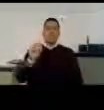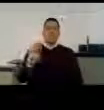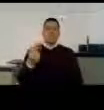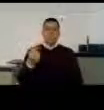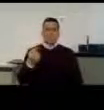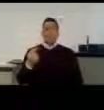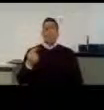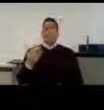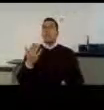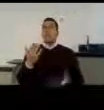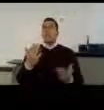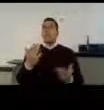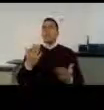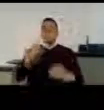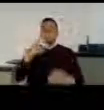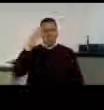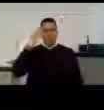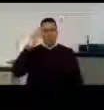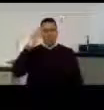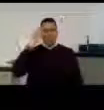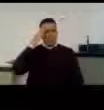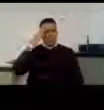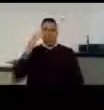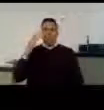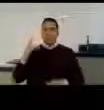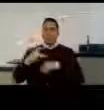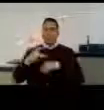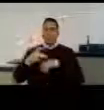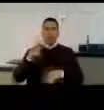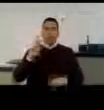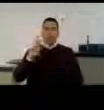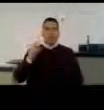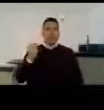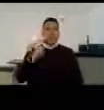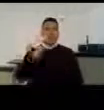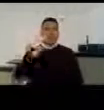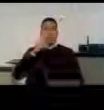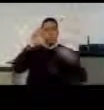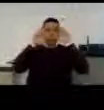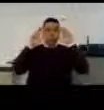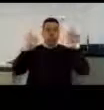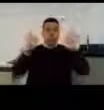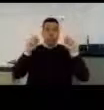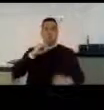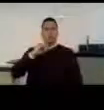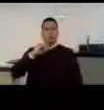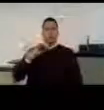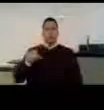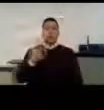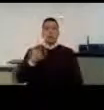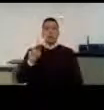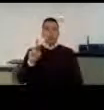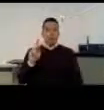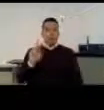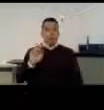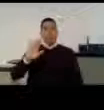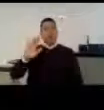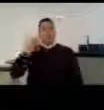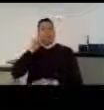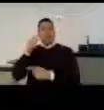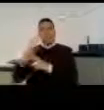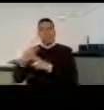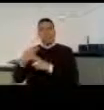1960s, you might know that in the early 60s, our president was John Kennedy. And President Kennedy had